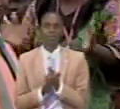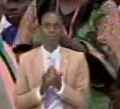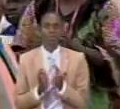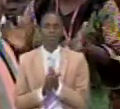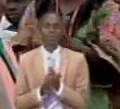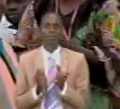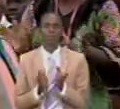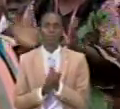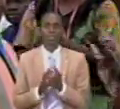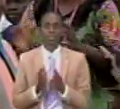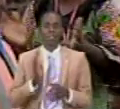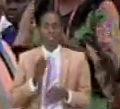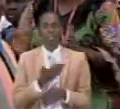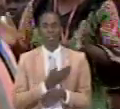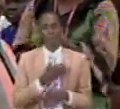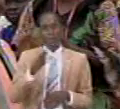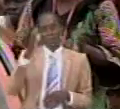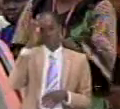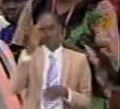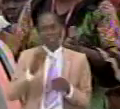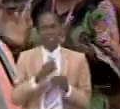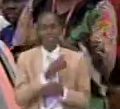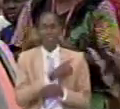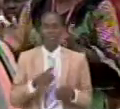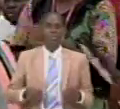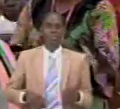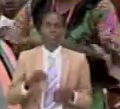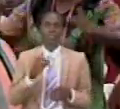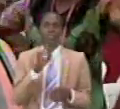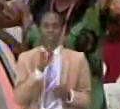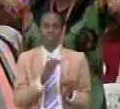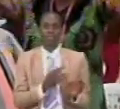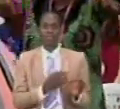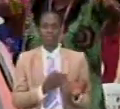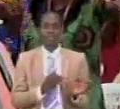our father in the Lord is already around